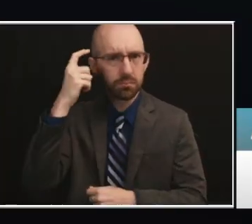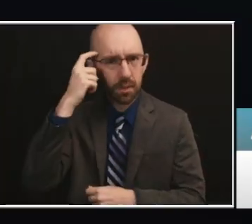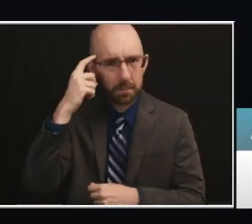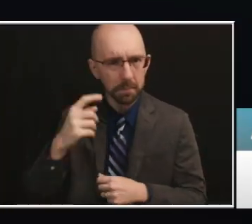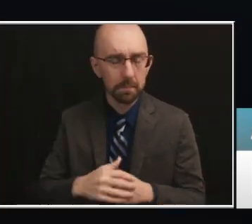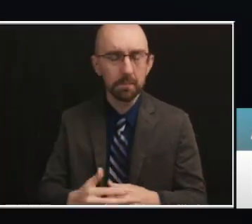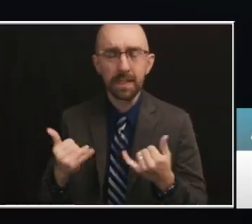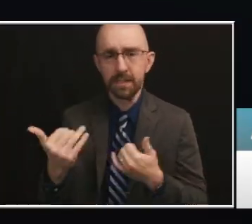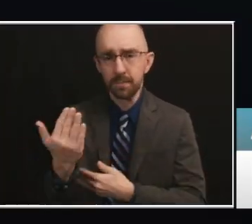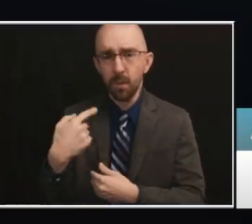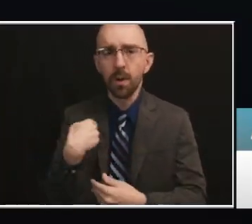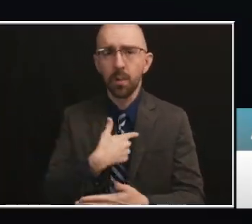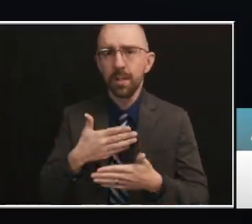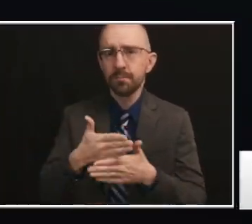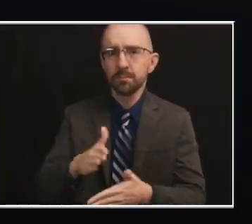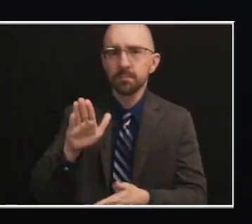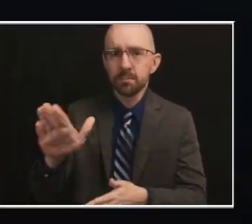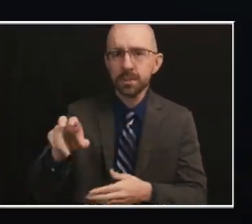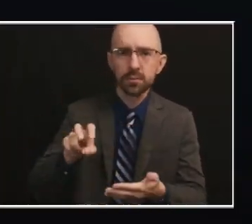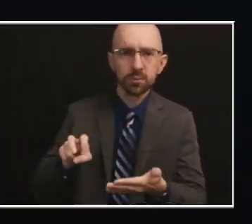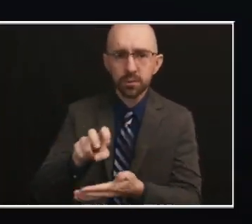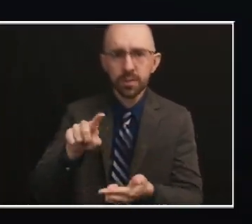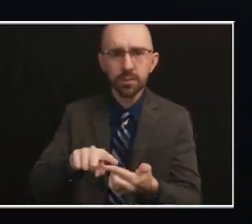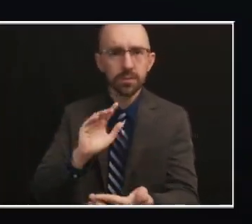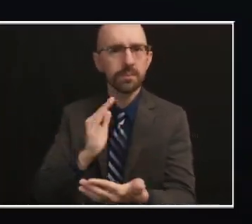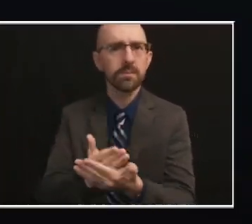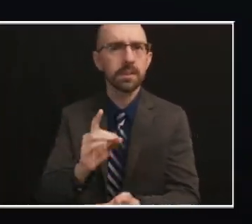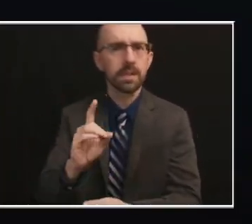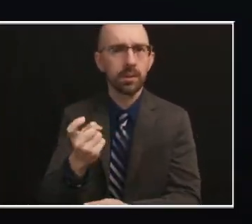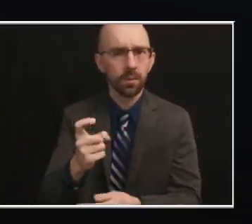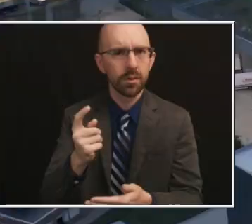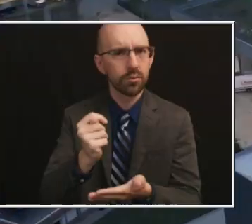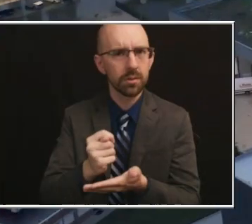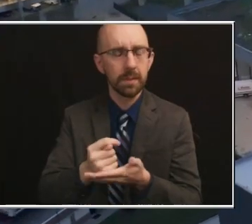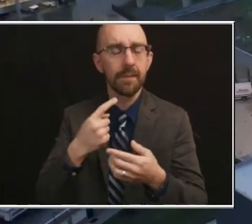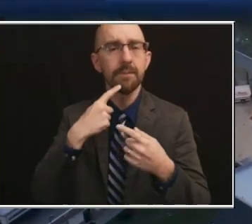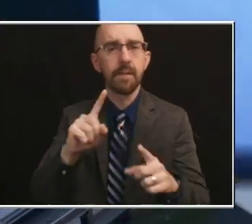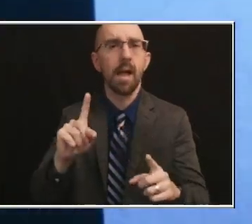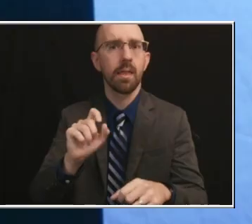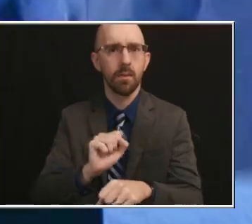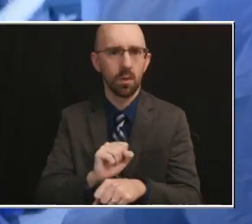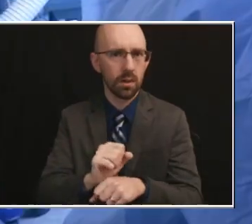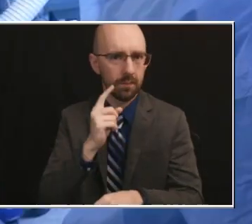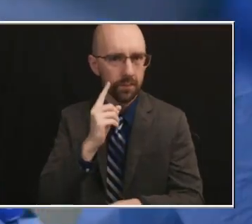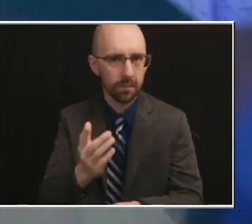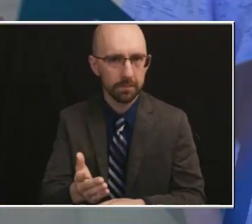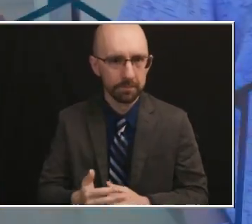his diagnosis and the treatment that is finally working.